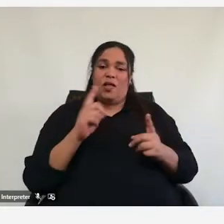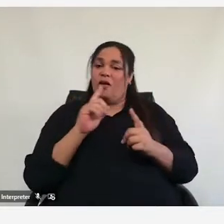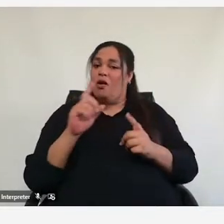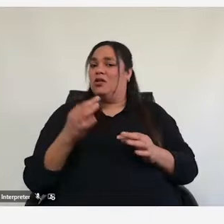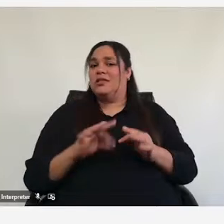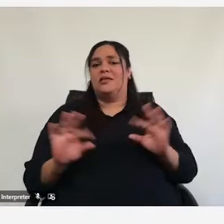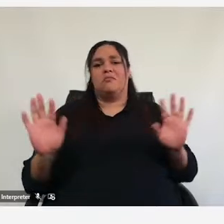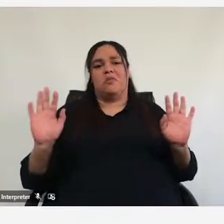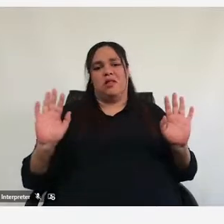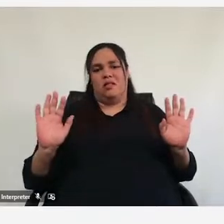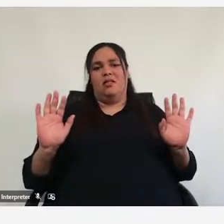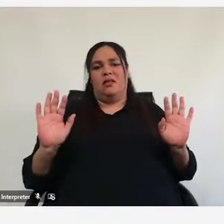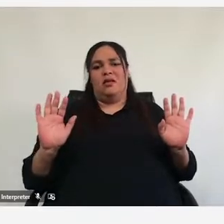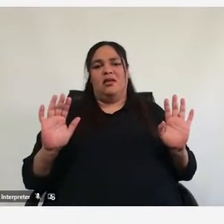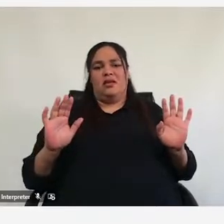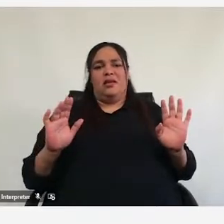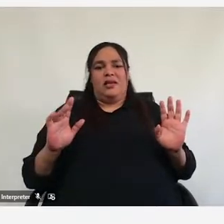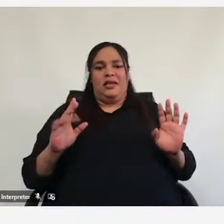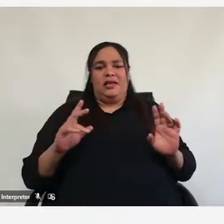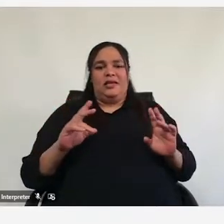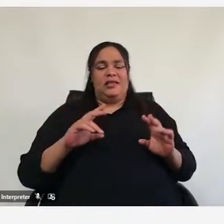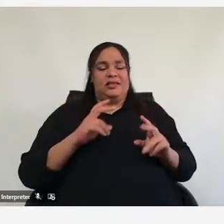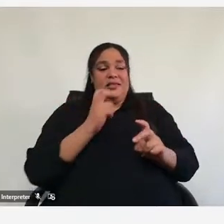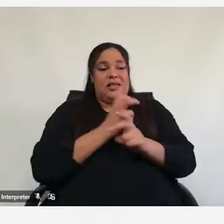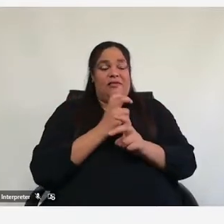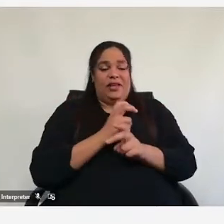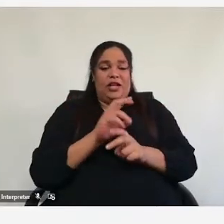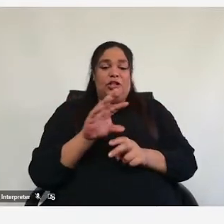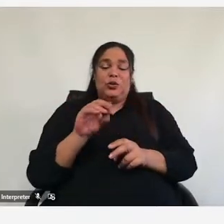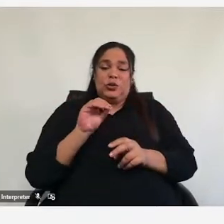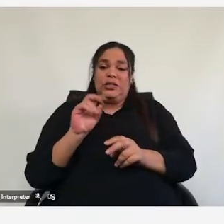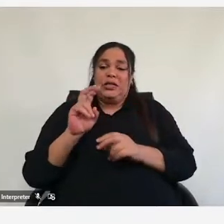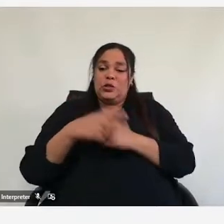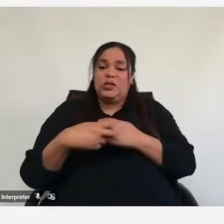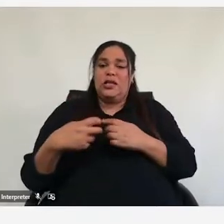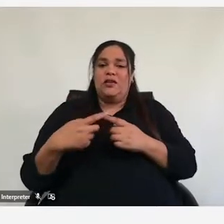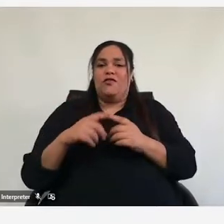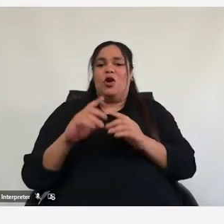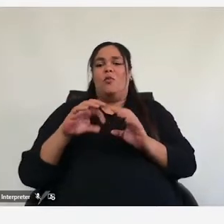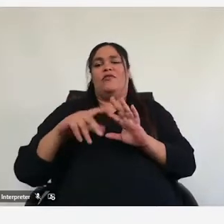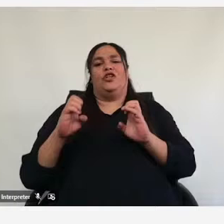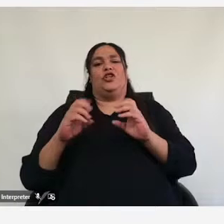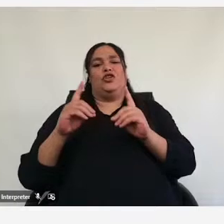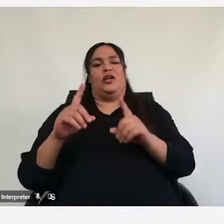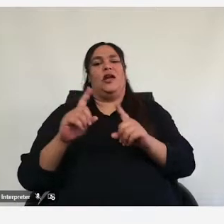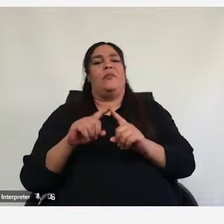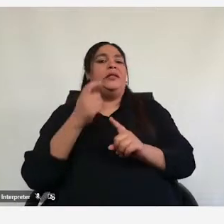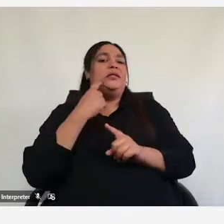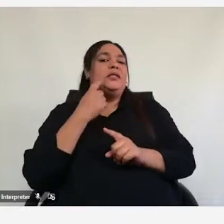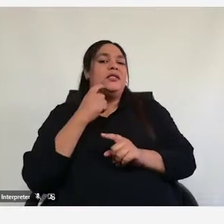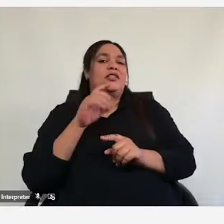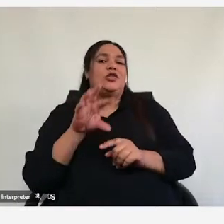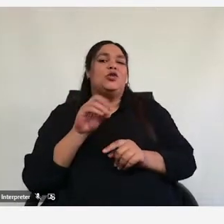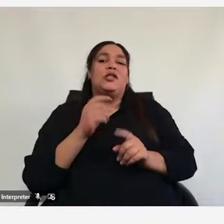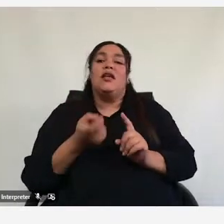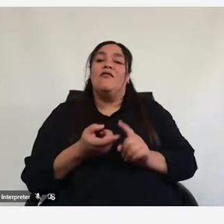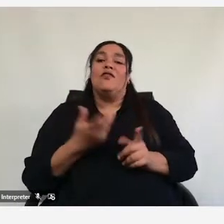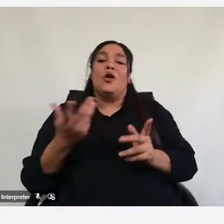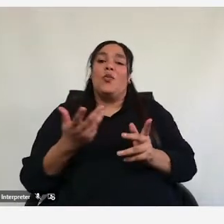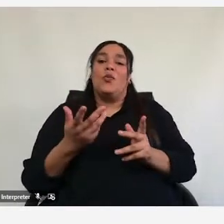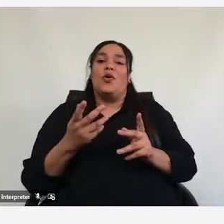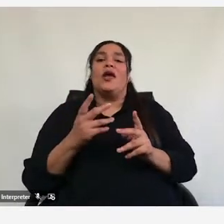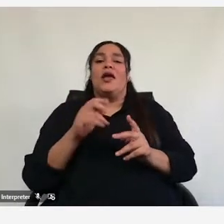simple. It's hard to steal from a provincial education department, but it's incredibly easy to steal from